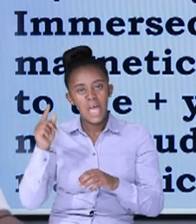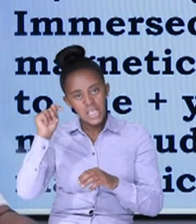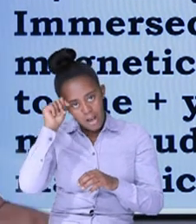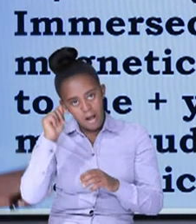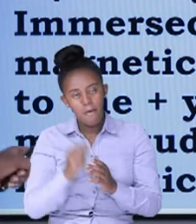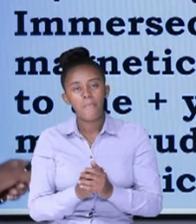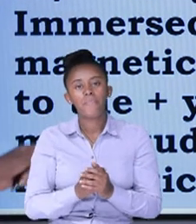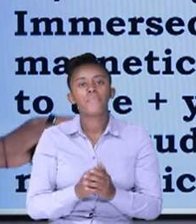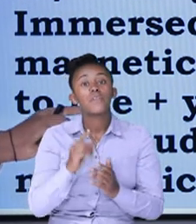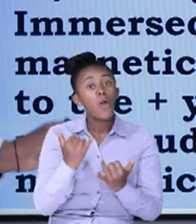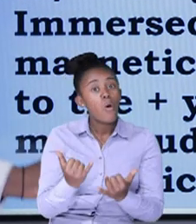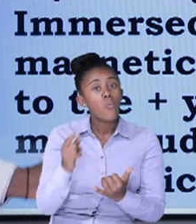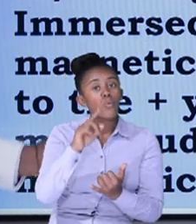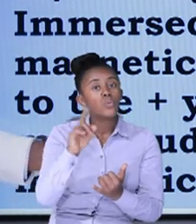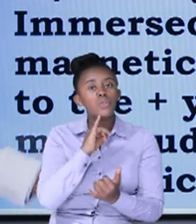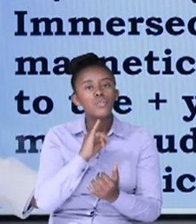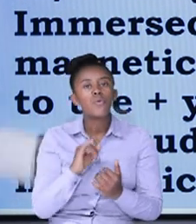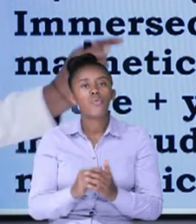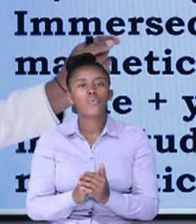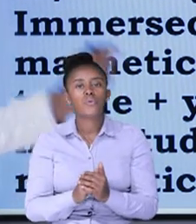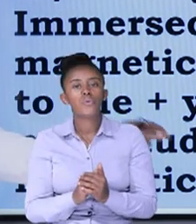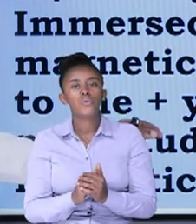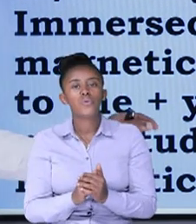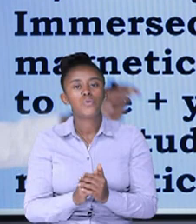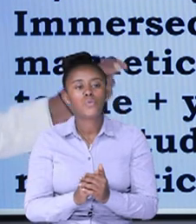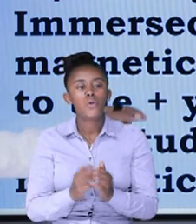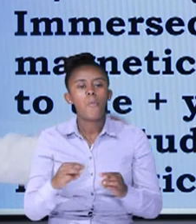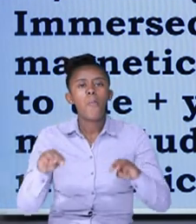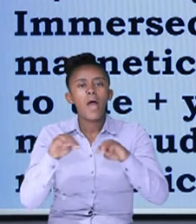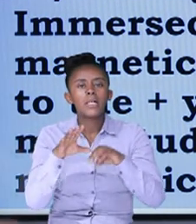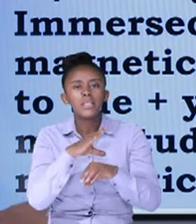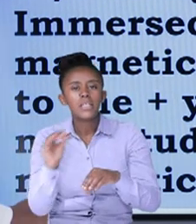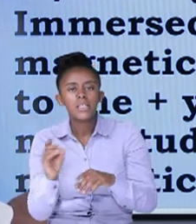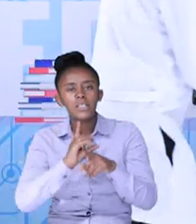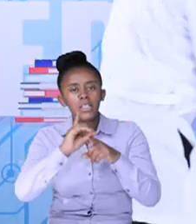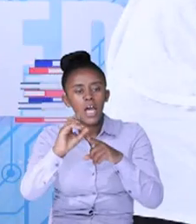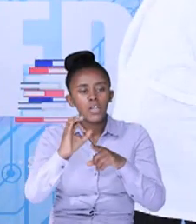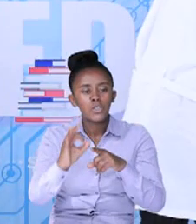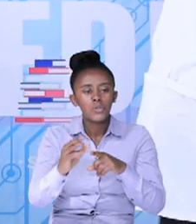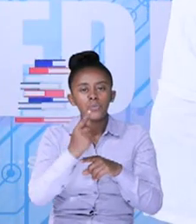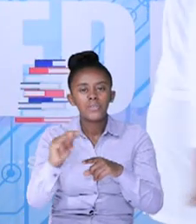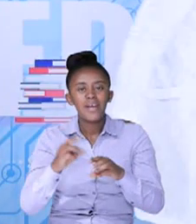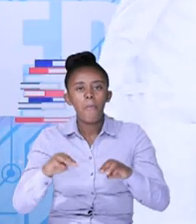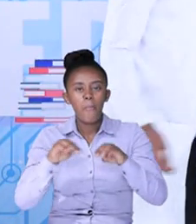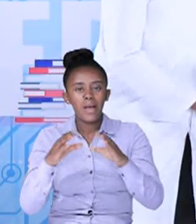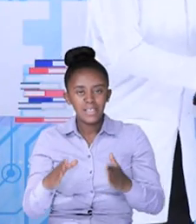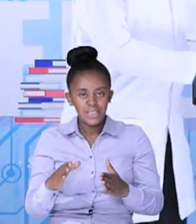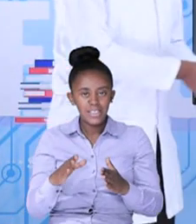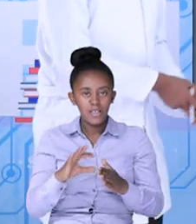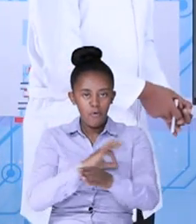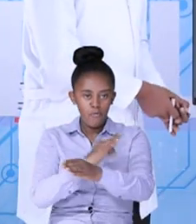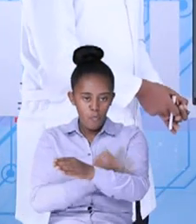the question is, what is the magnitude and direction of the magnetic force? The magnetic